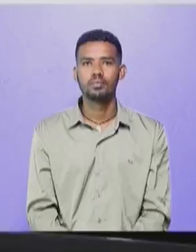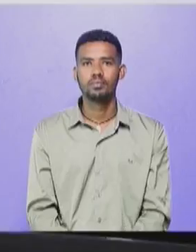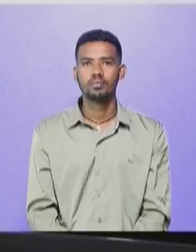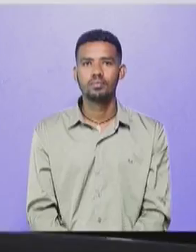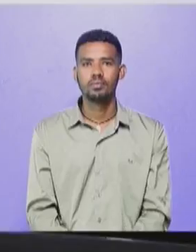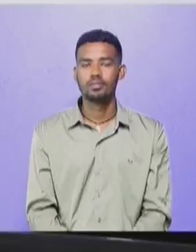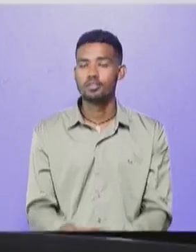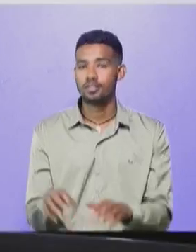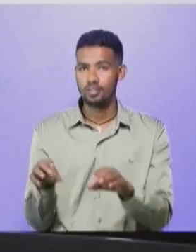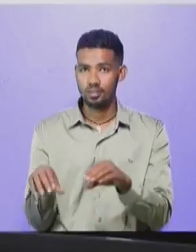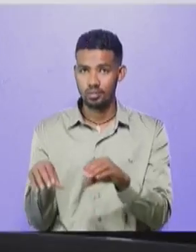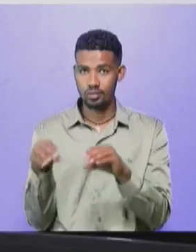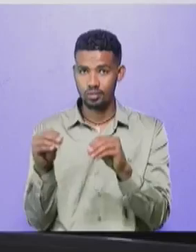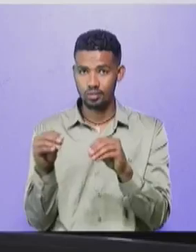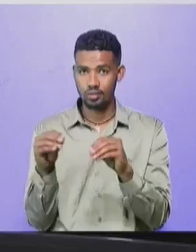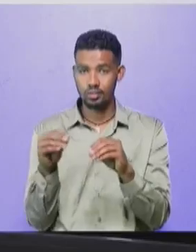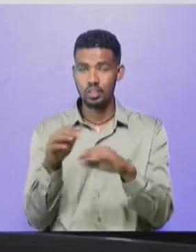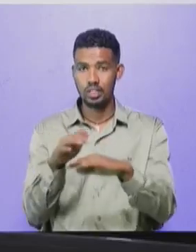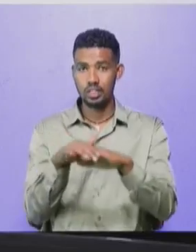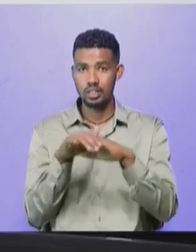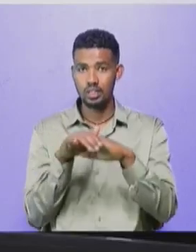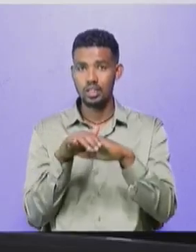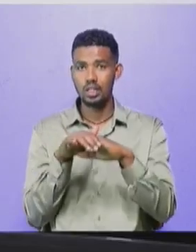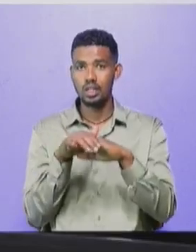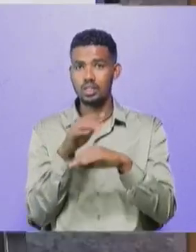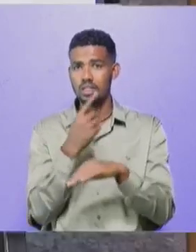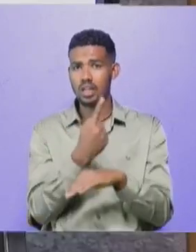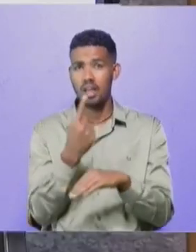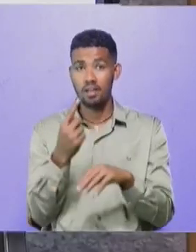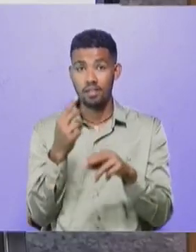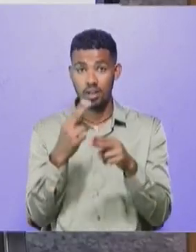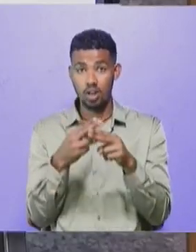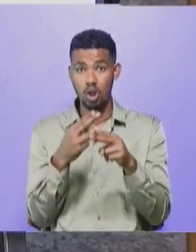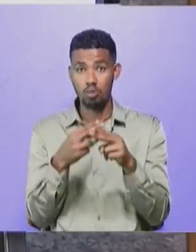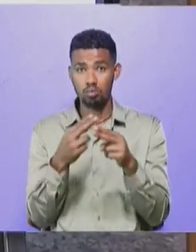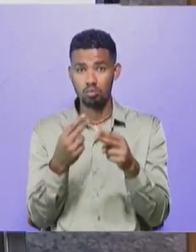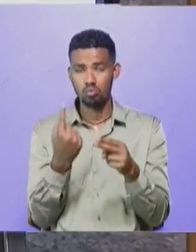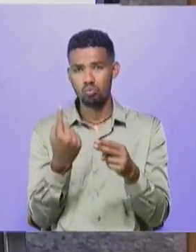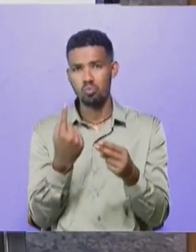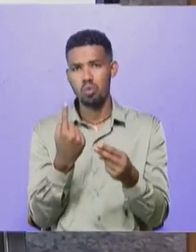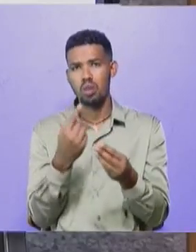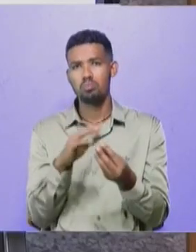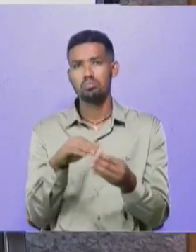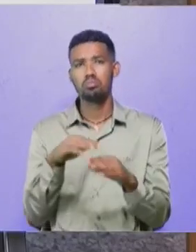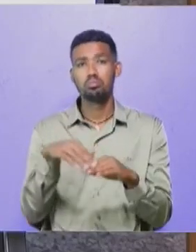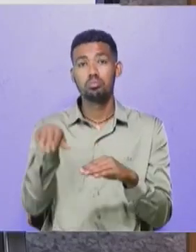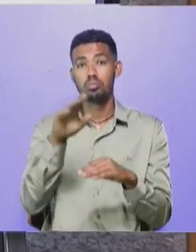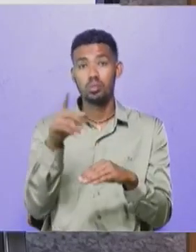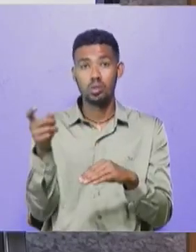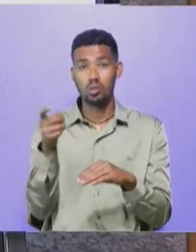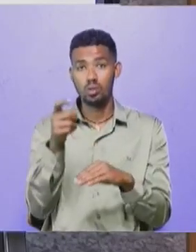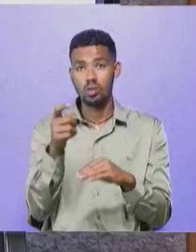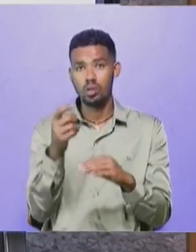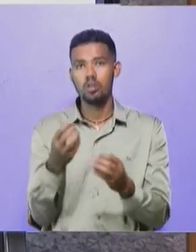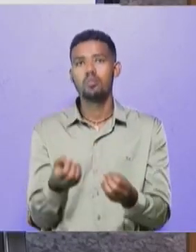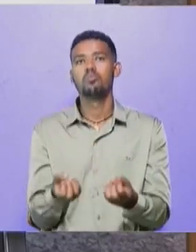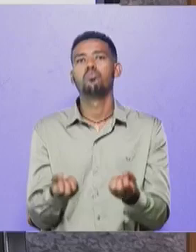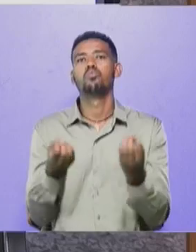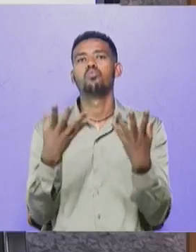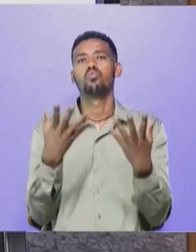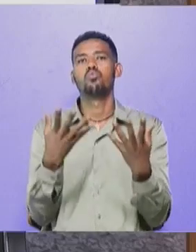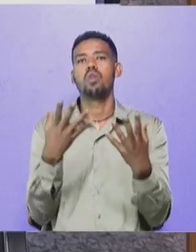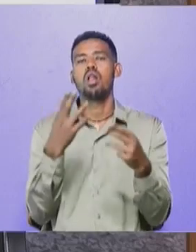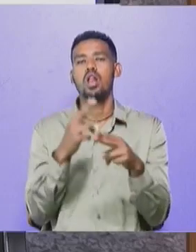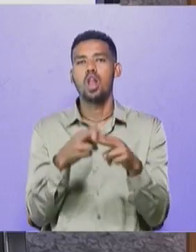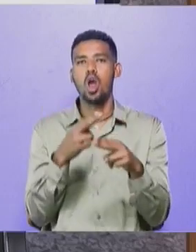nouns. Students, in English, every nouns more than one, it's called plural